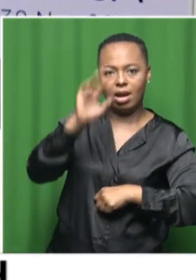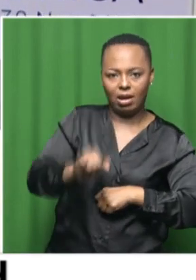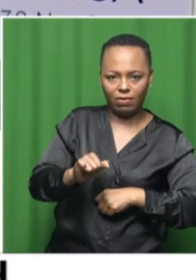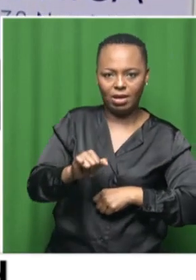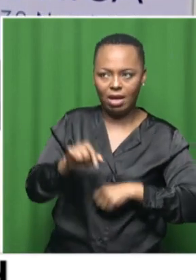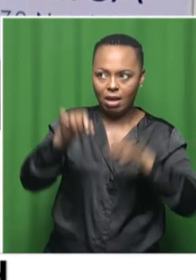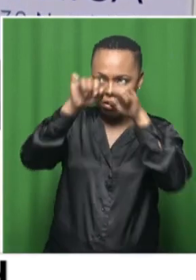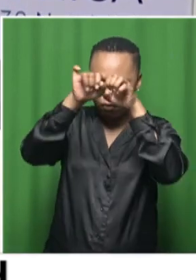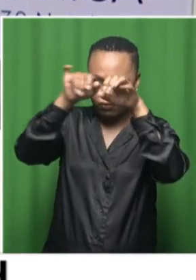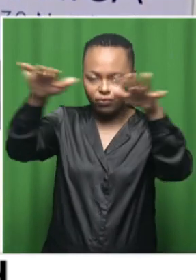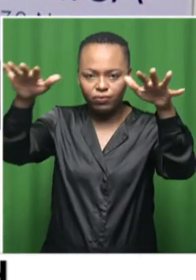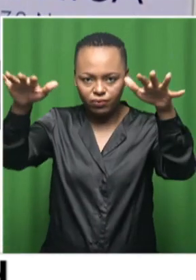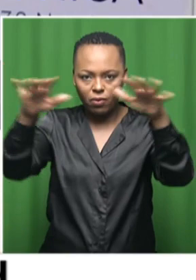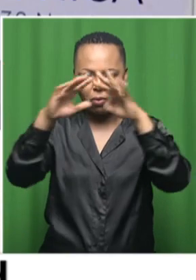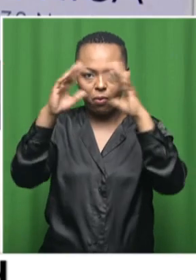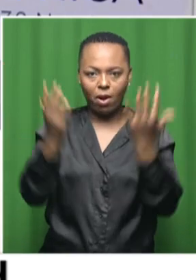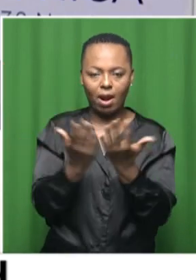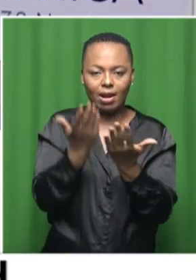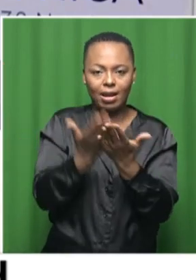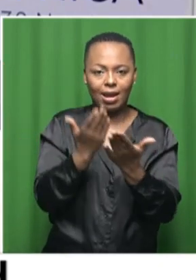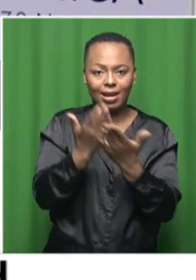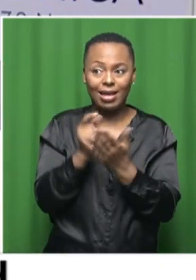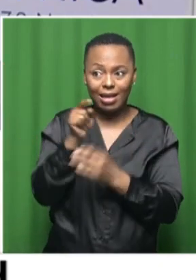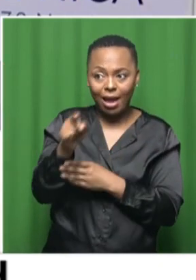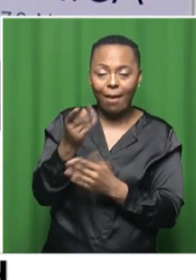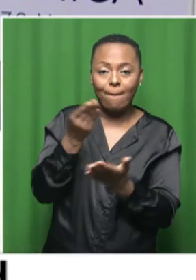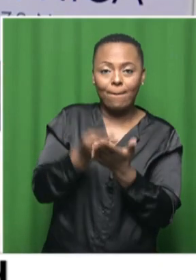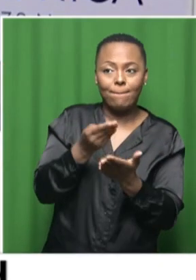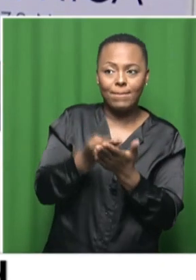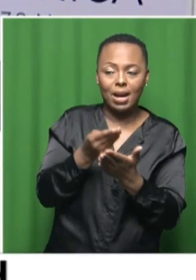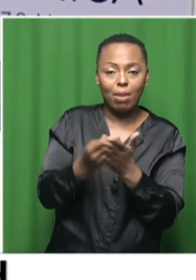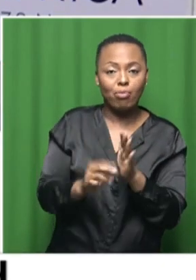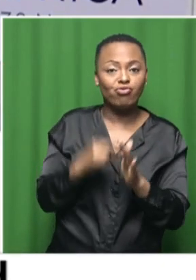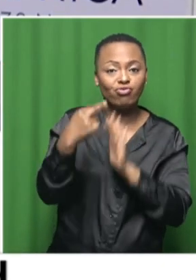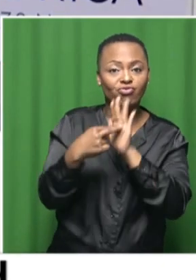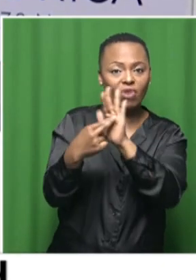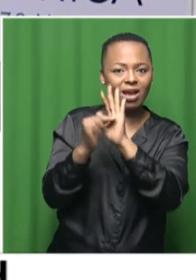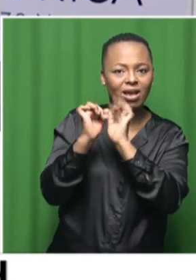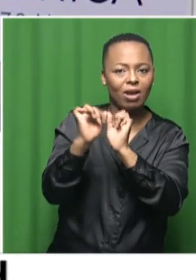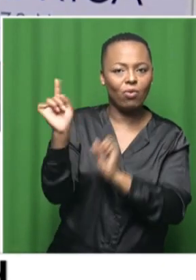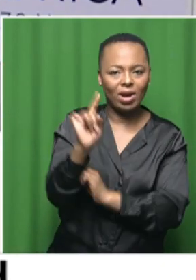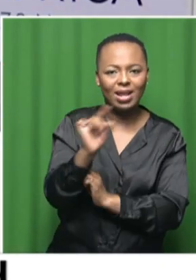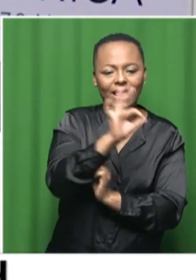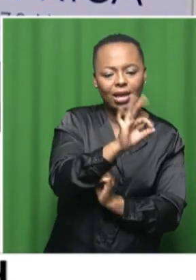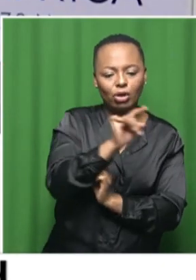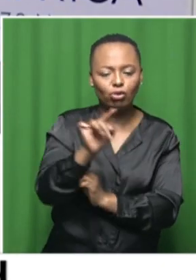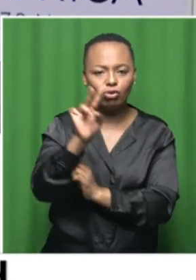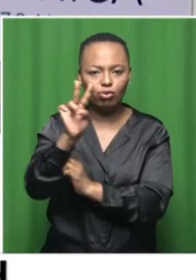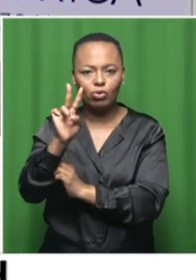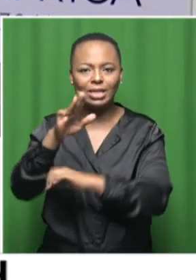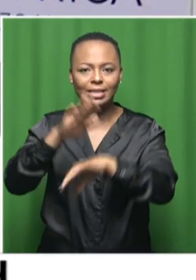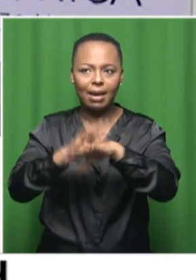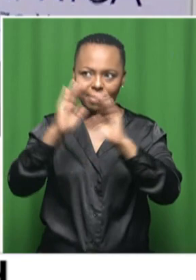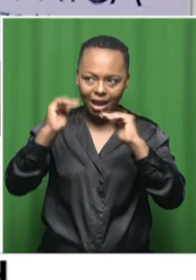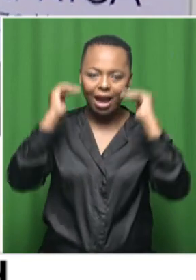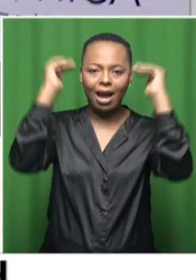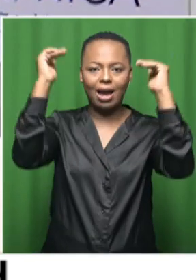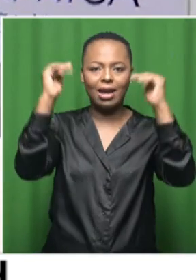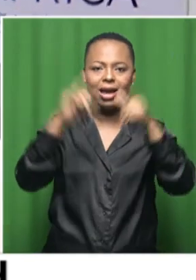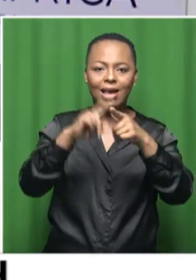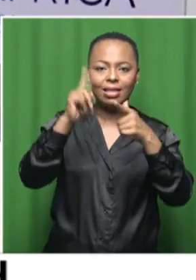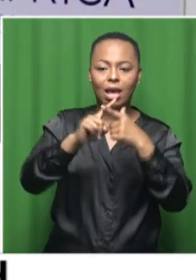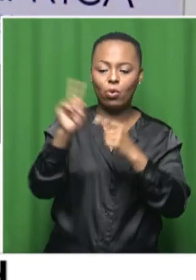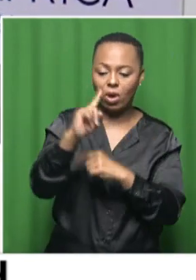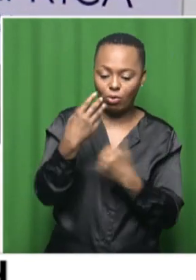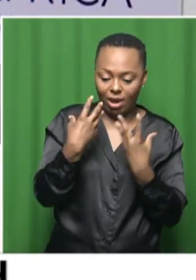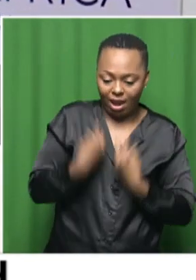or the cost of production of green hydrogen is estimated to be 3 to 2 times higher than what currently